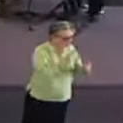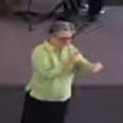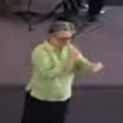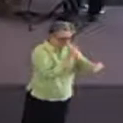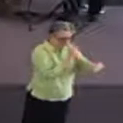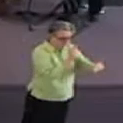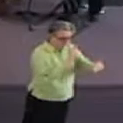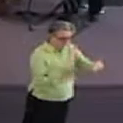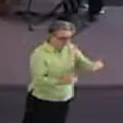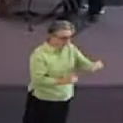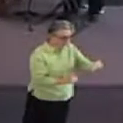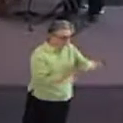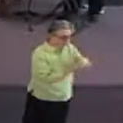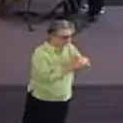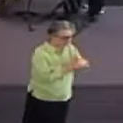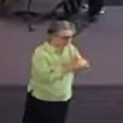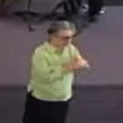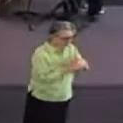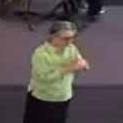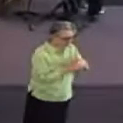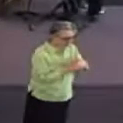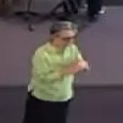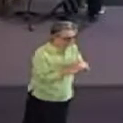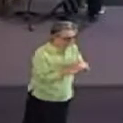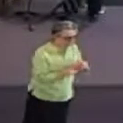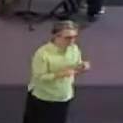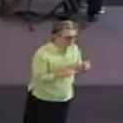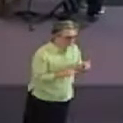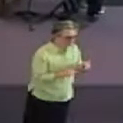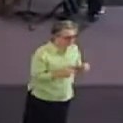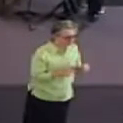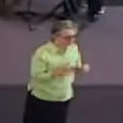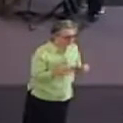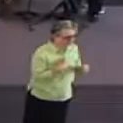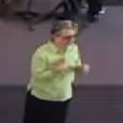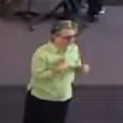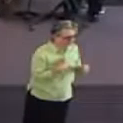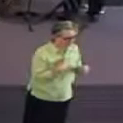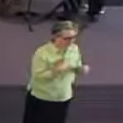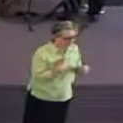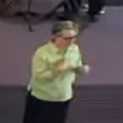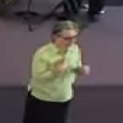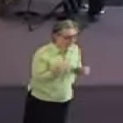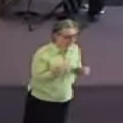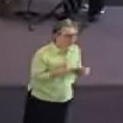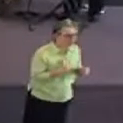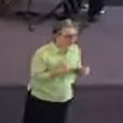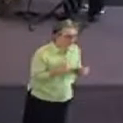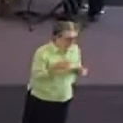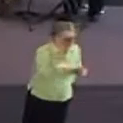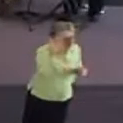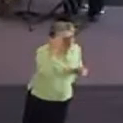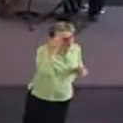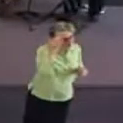me. So he sent him to him, and he said, that he may know there is a prophet in